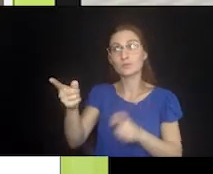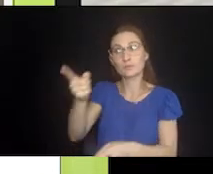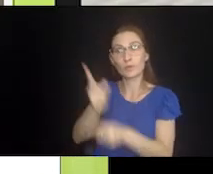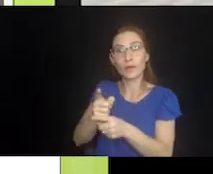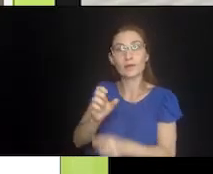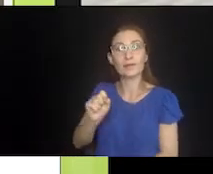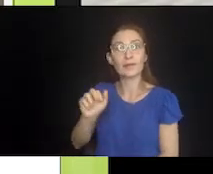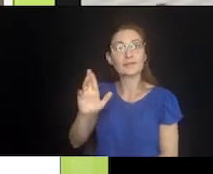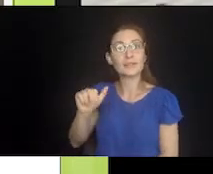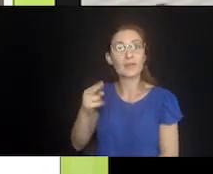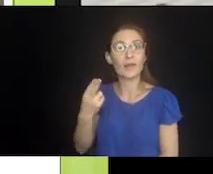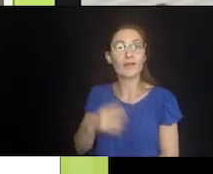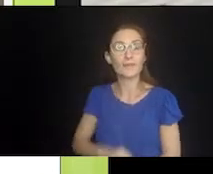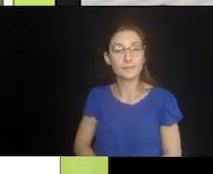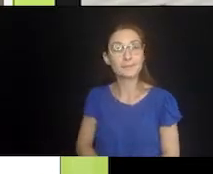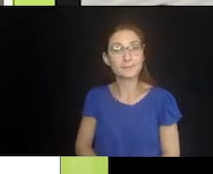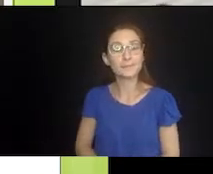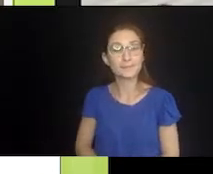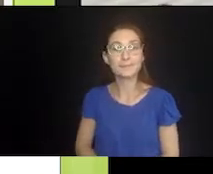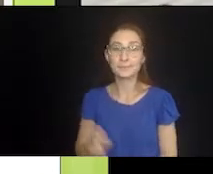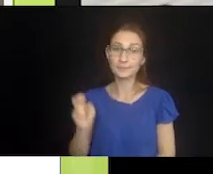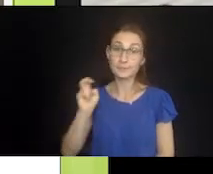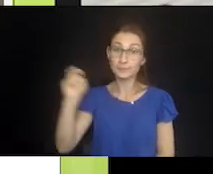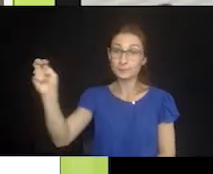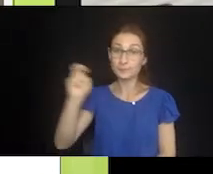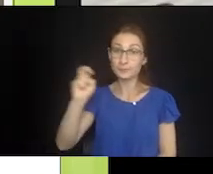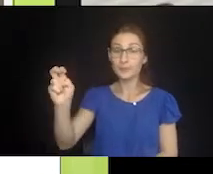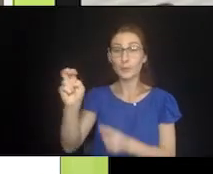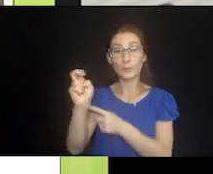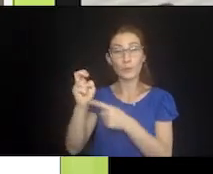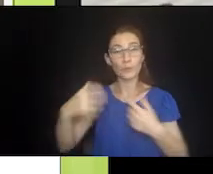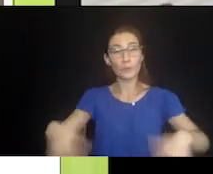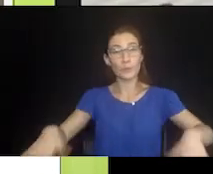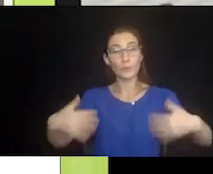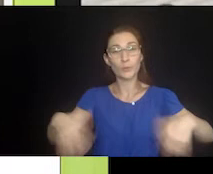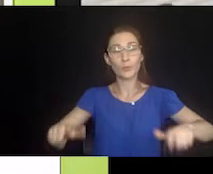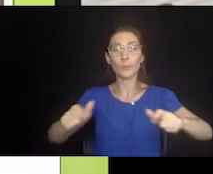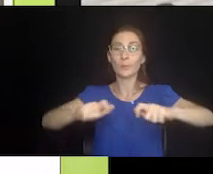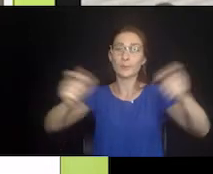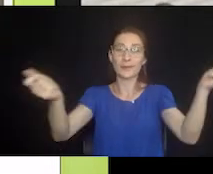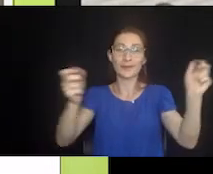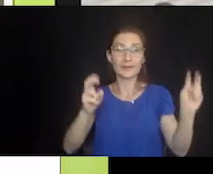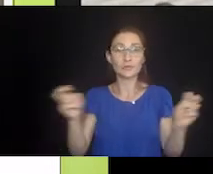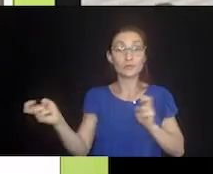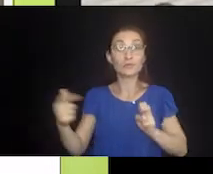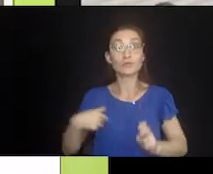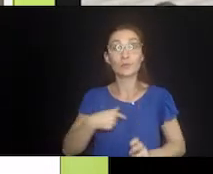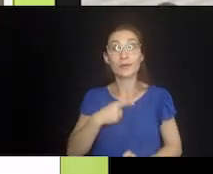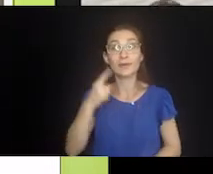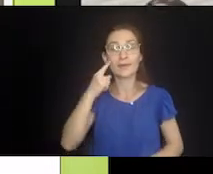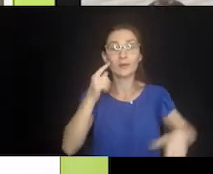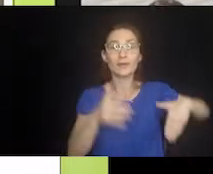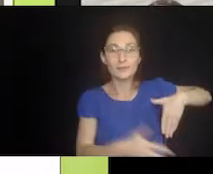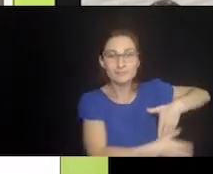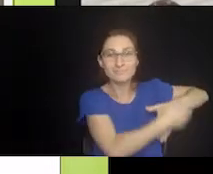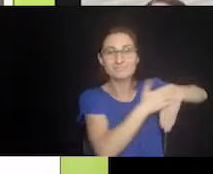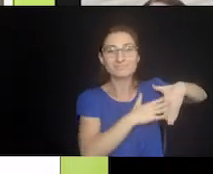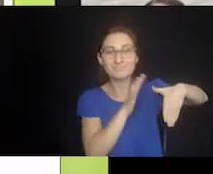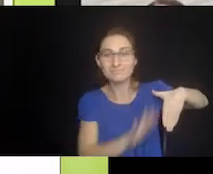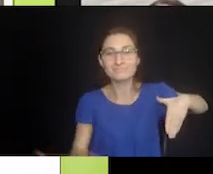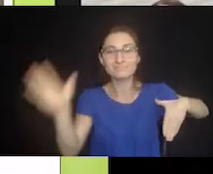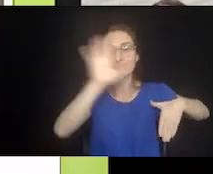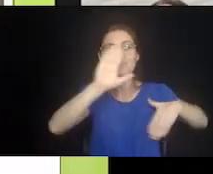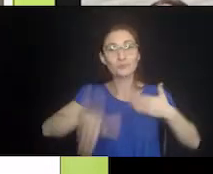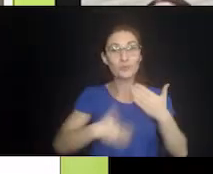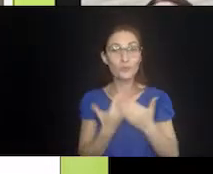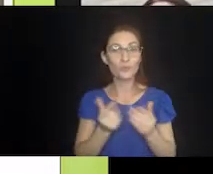Wow, that's a big issue, Sarah. You're right. That is, transportation is a big issue. We hear that